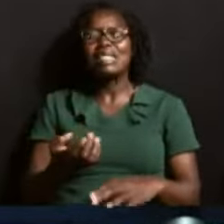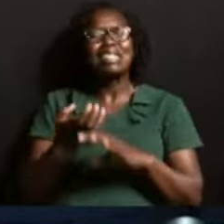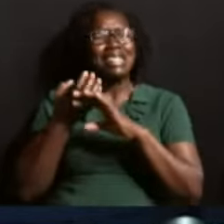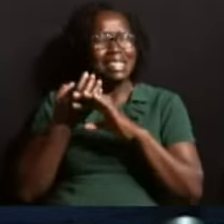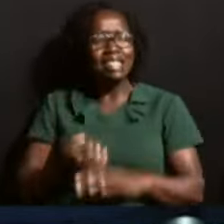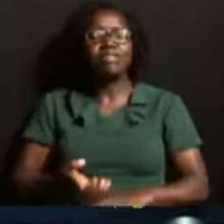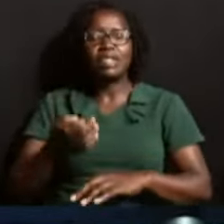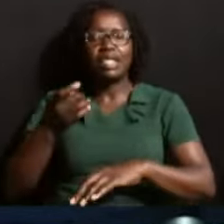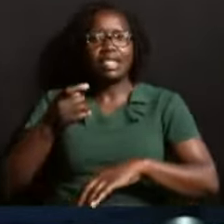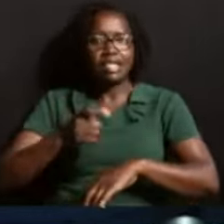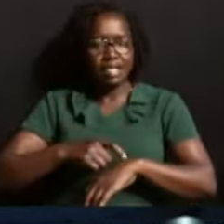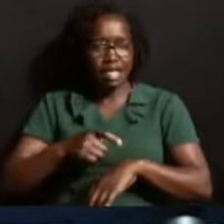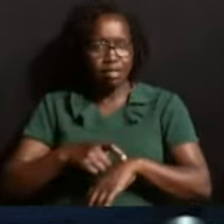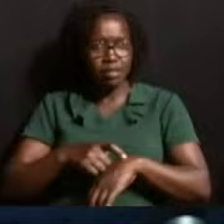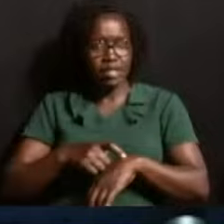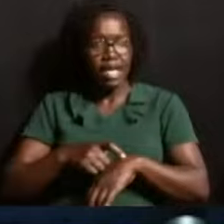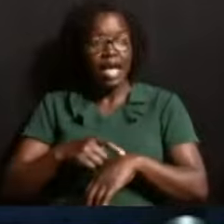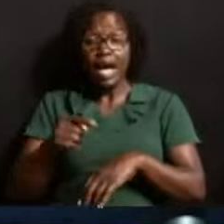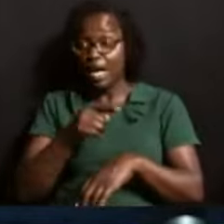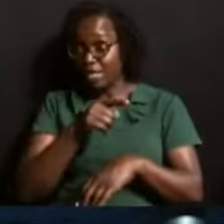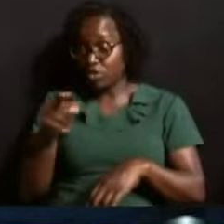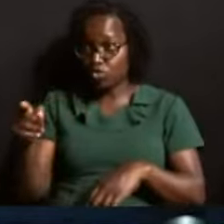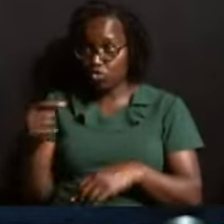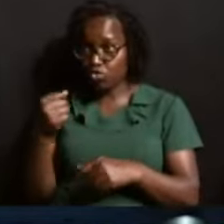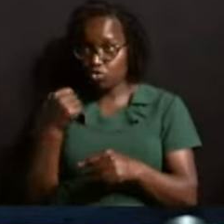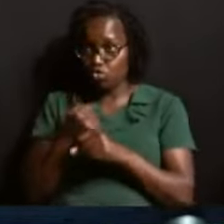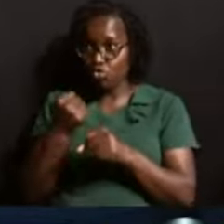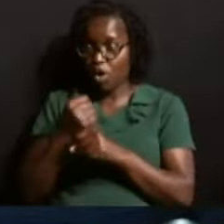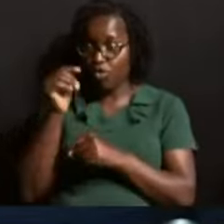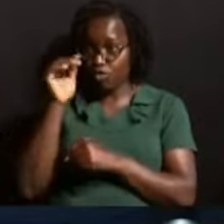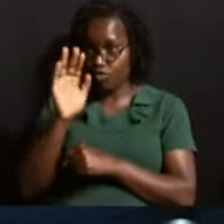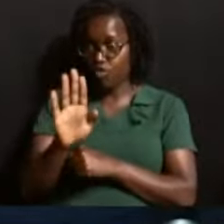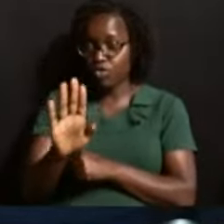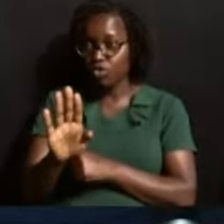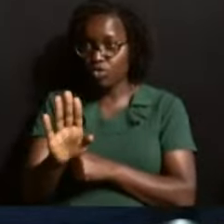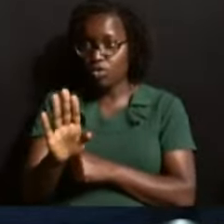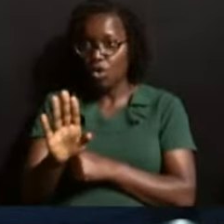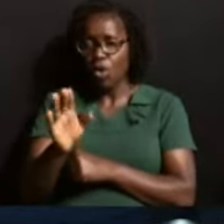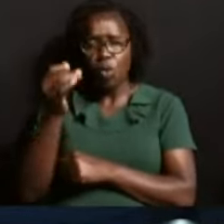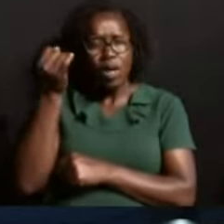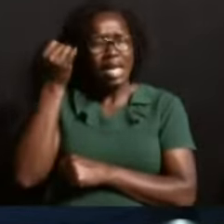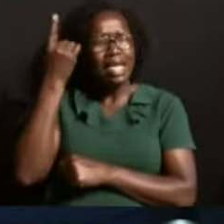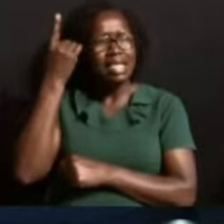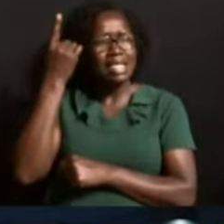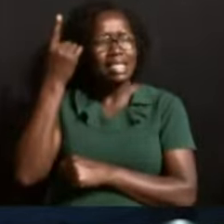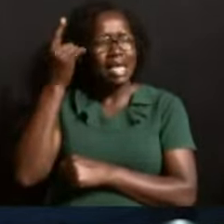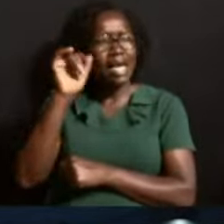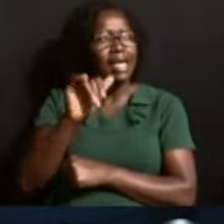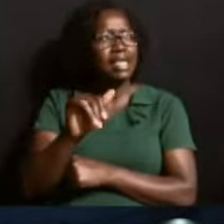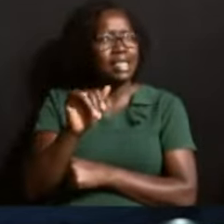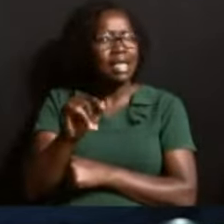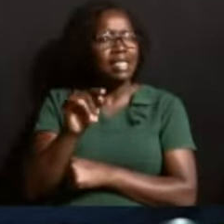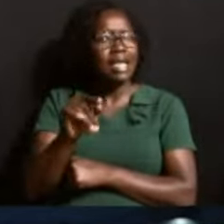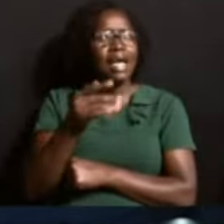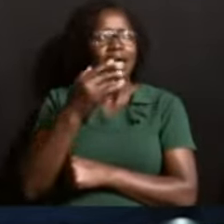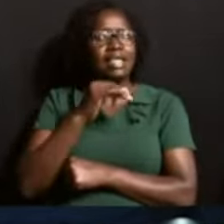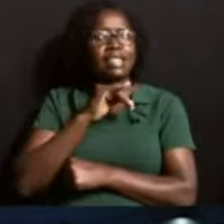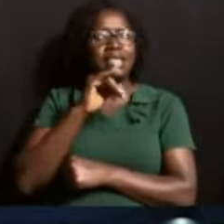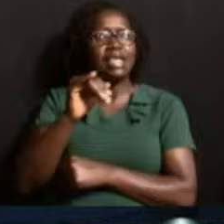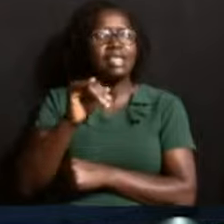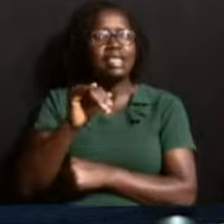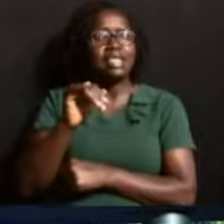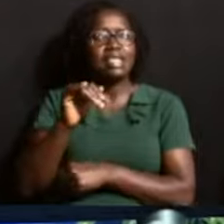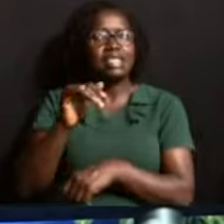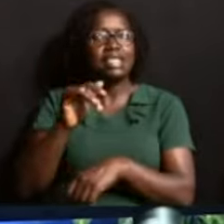times. And those who work for you will understand that there is a sense